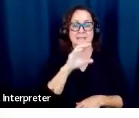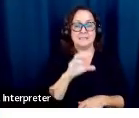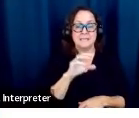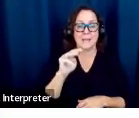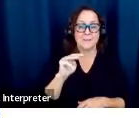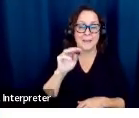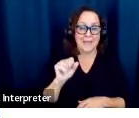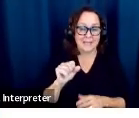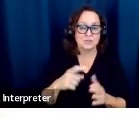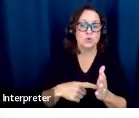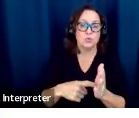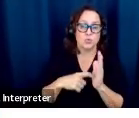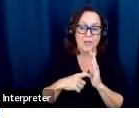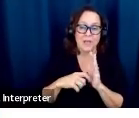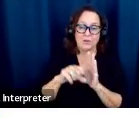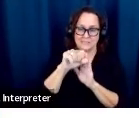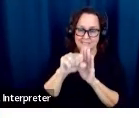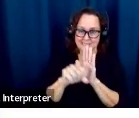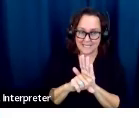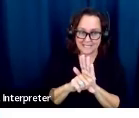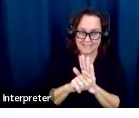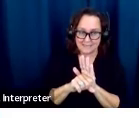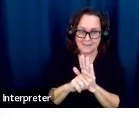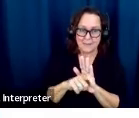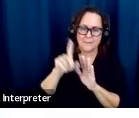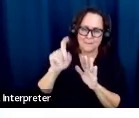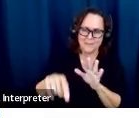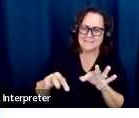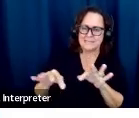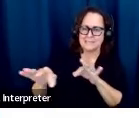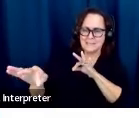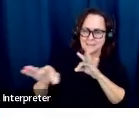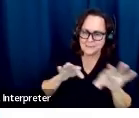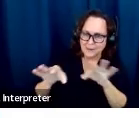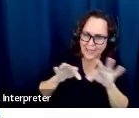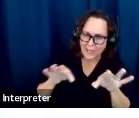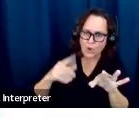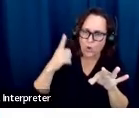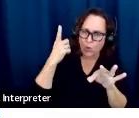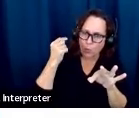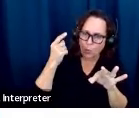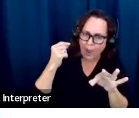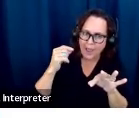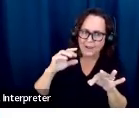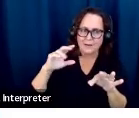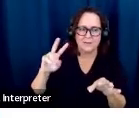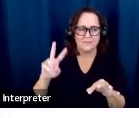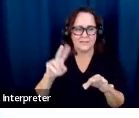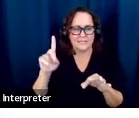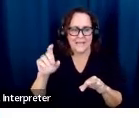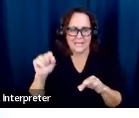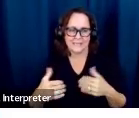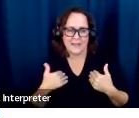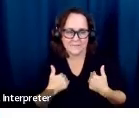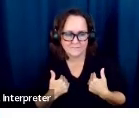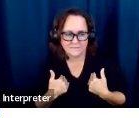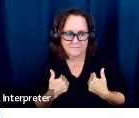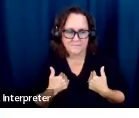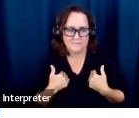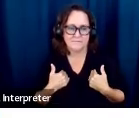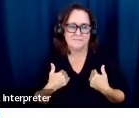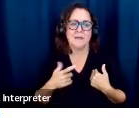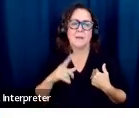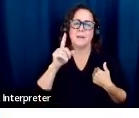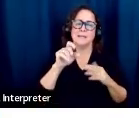also requires states explain the safeguards that are in place when services are delivered virtually. In the new waiver application, states have